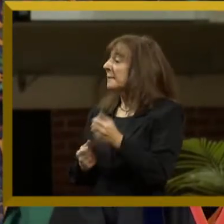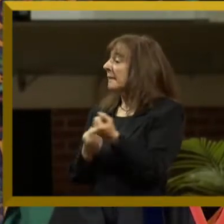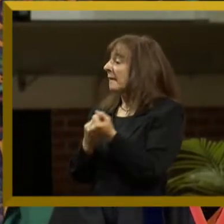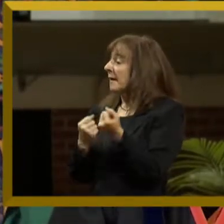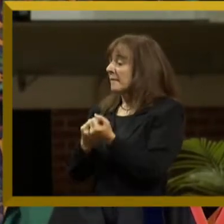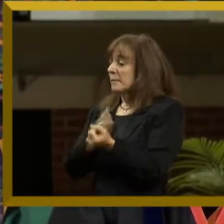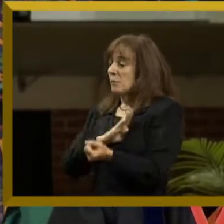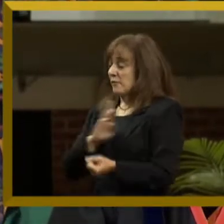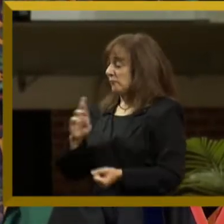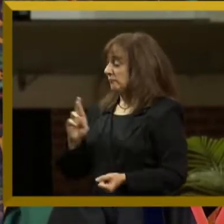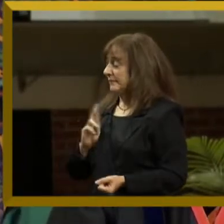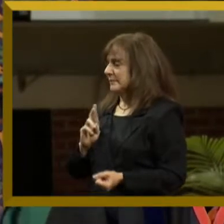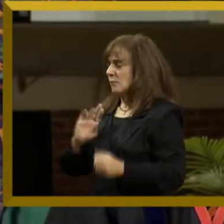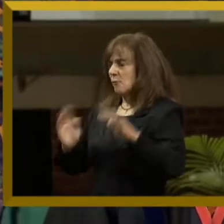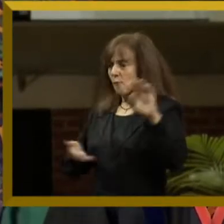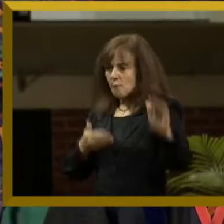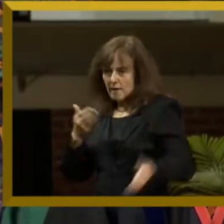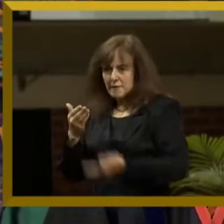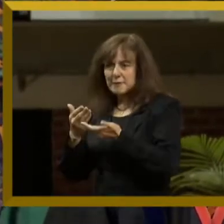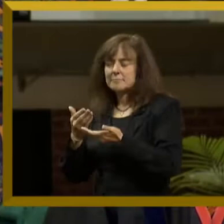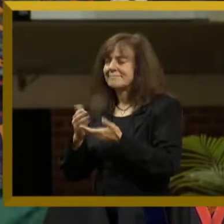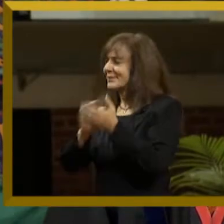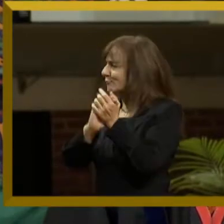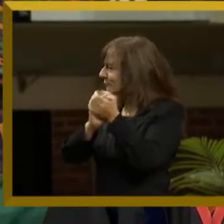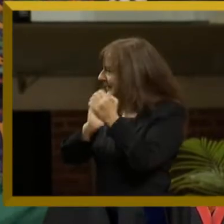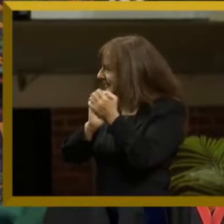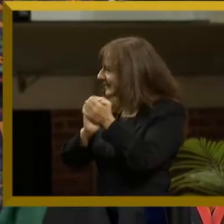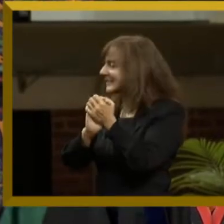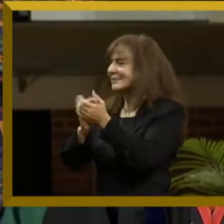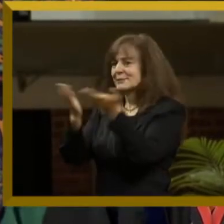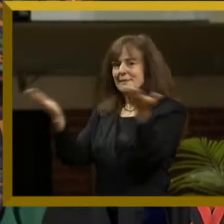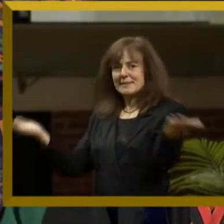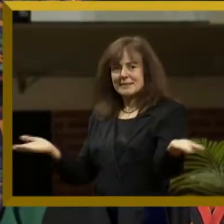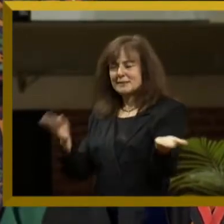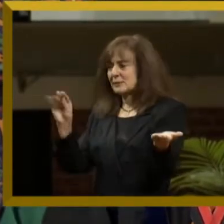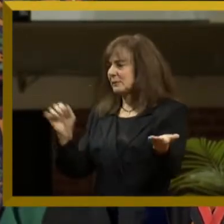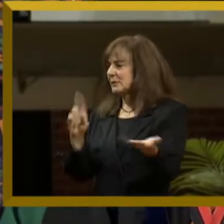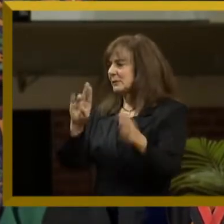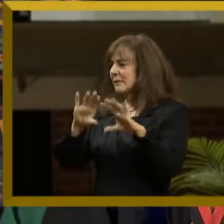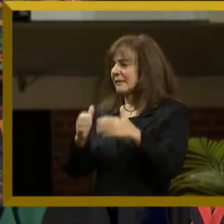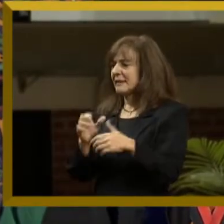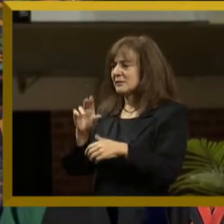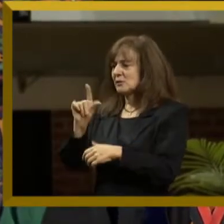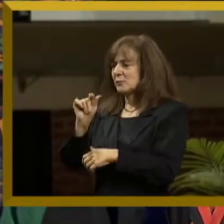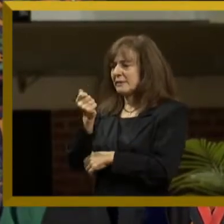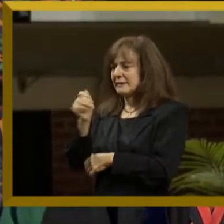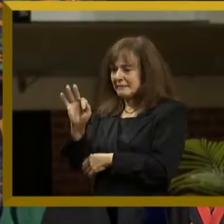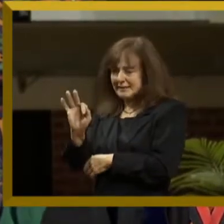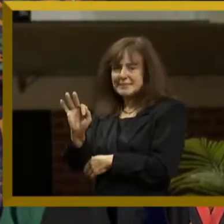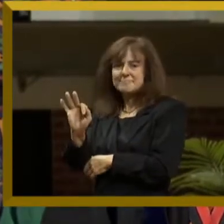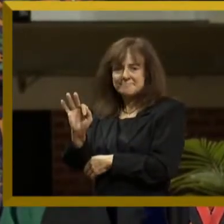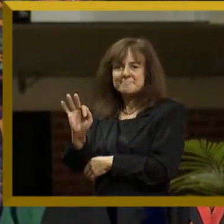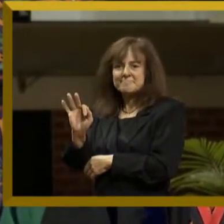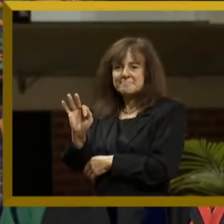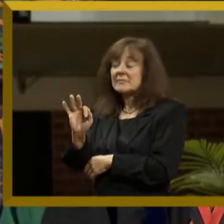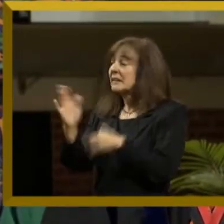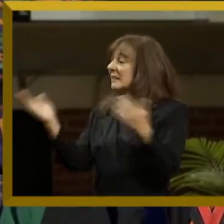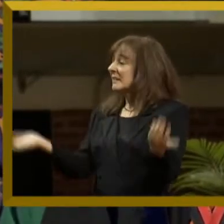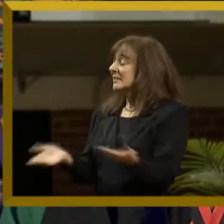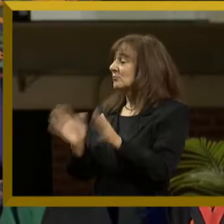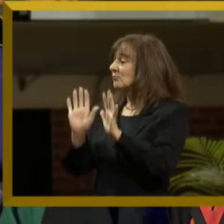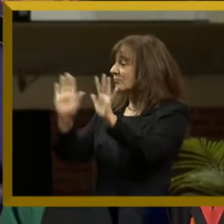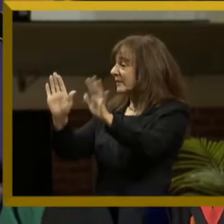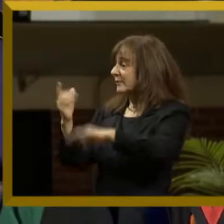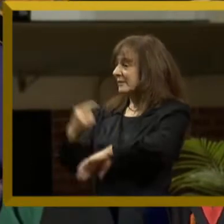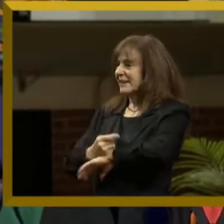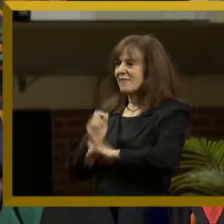Regents, I welcome all of you and offer congratulations to this OSU class of 2019. This is a great day